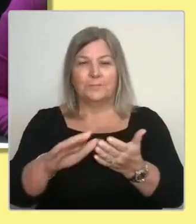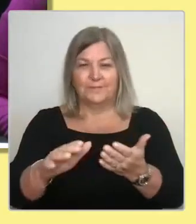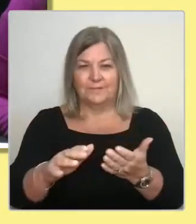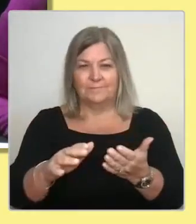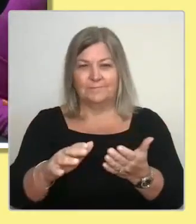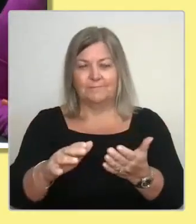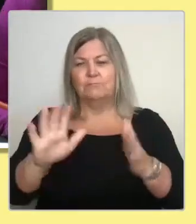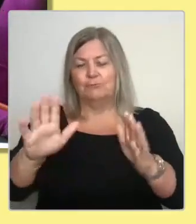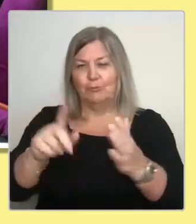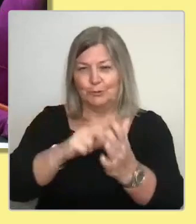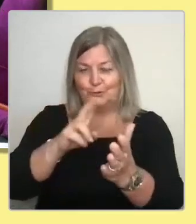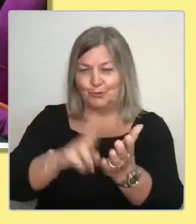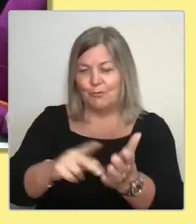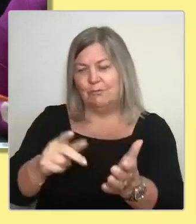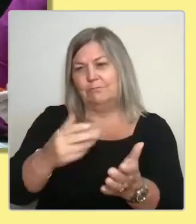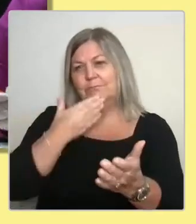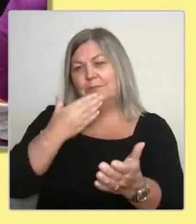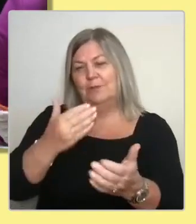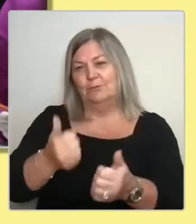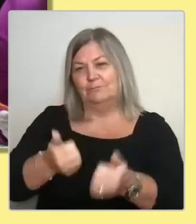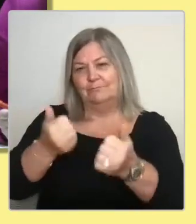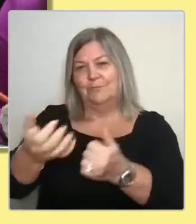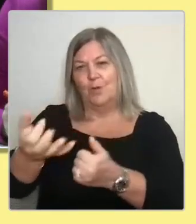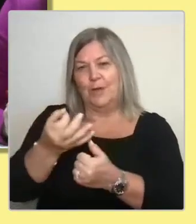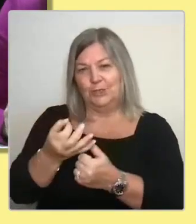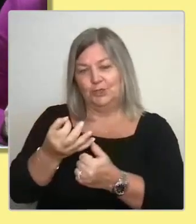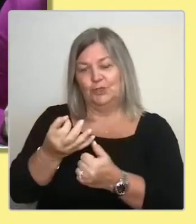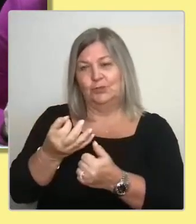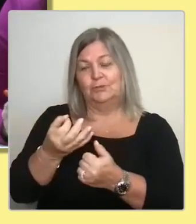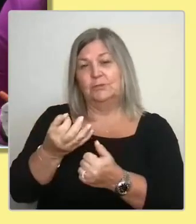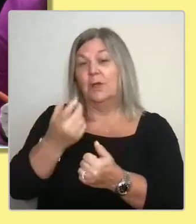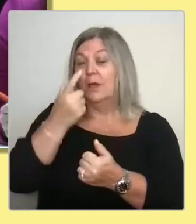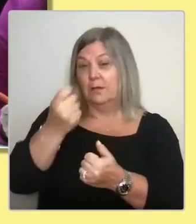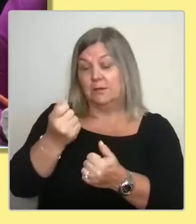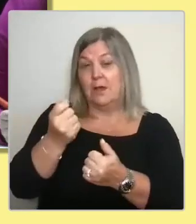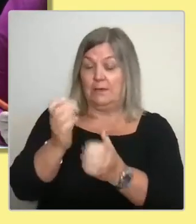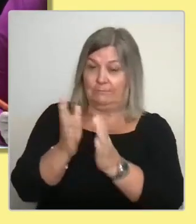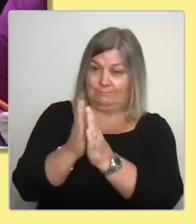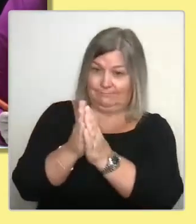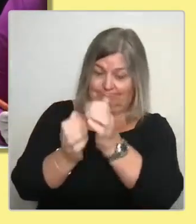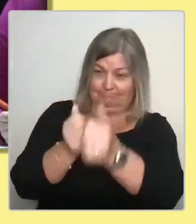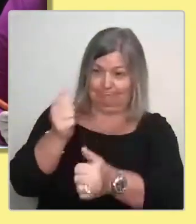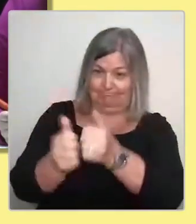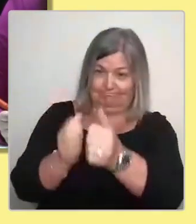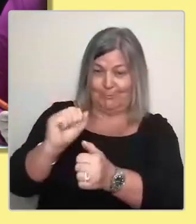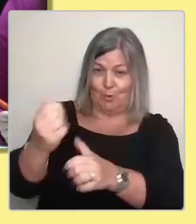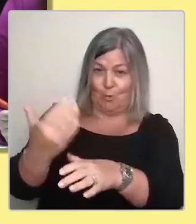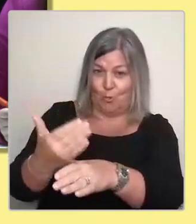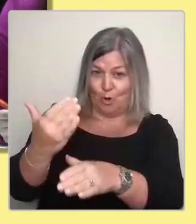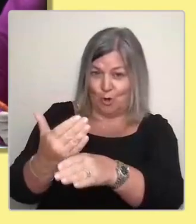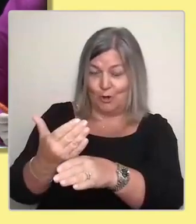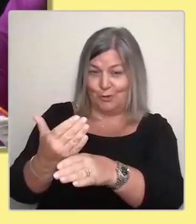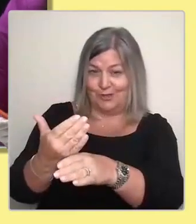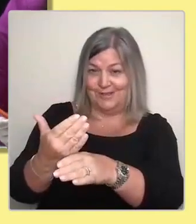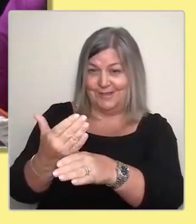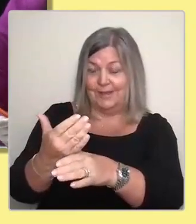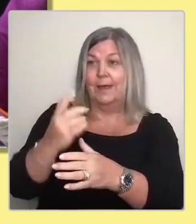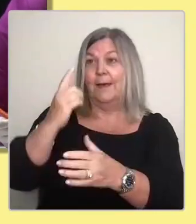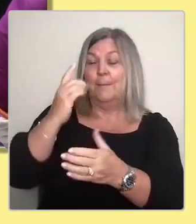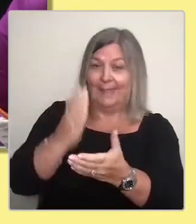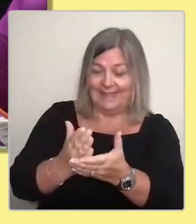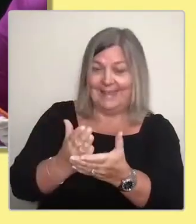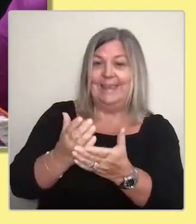John, it was a great question. Can I first of all commend the work of Believe in Scotland and Business for Scotland? I think they've done